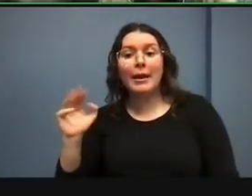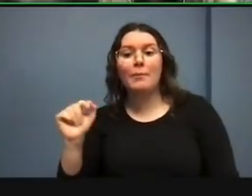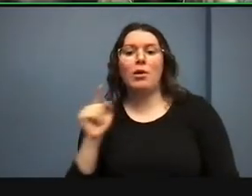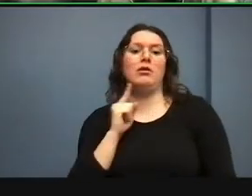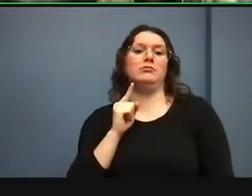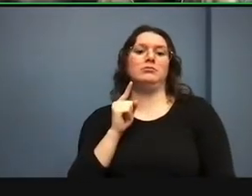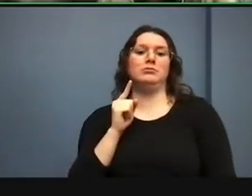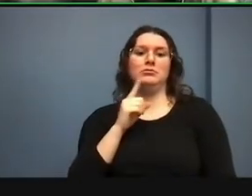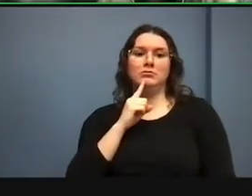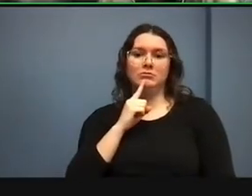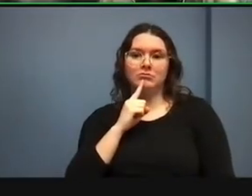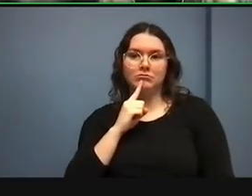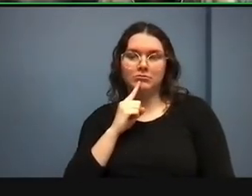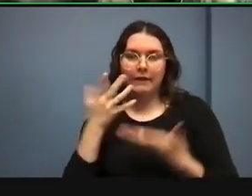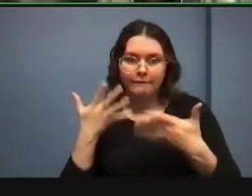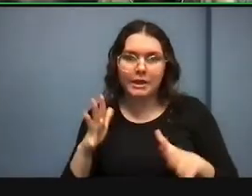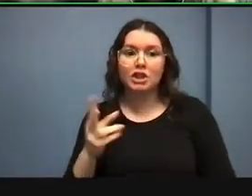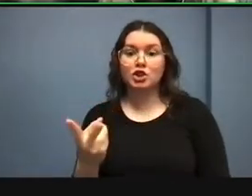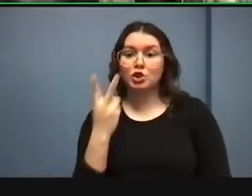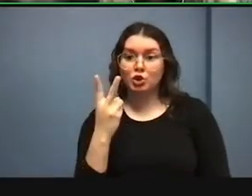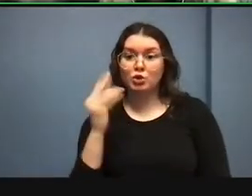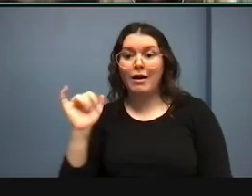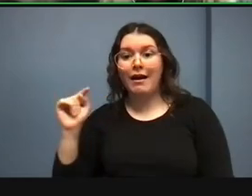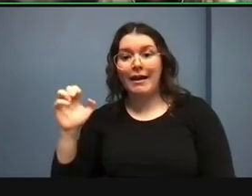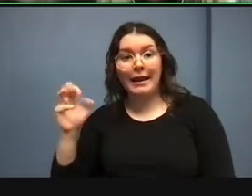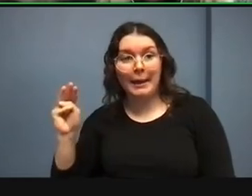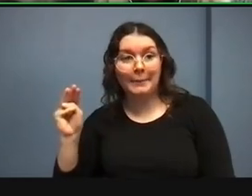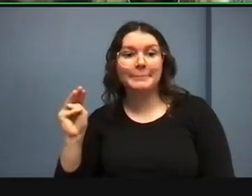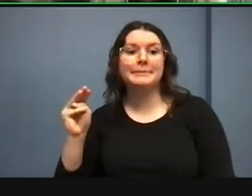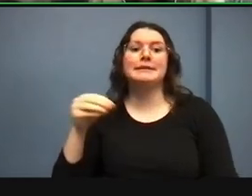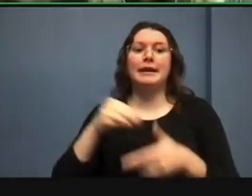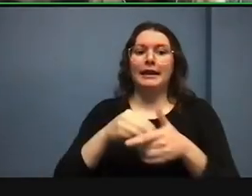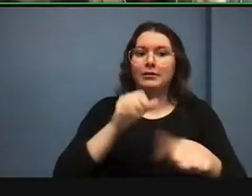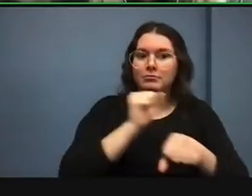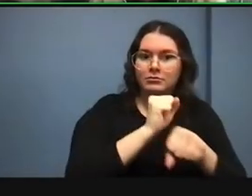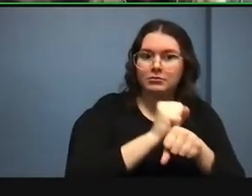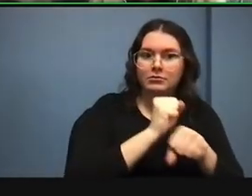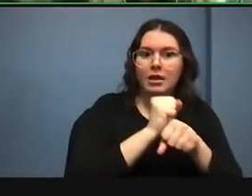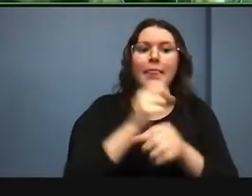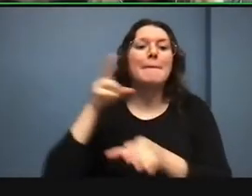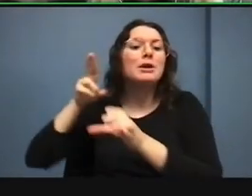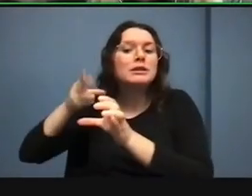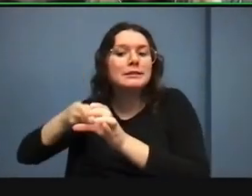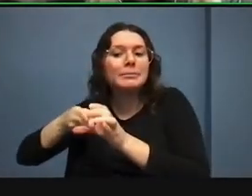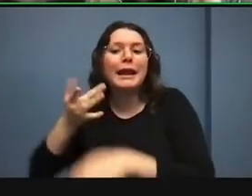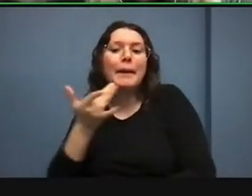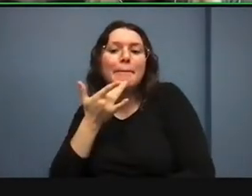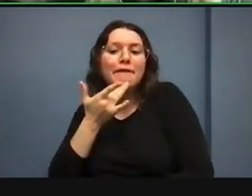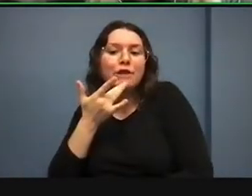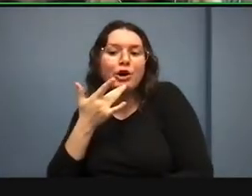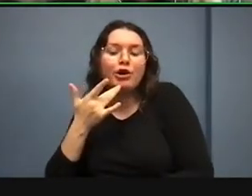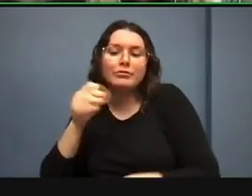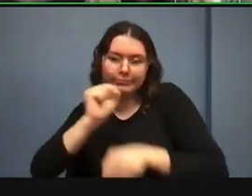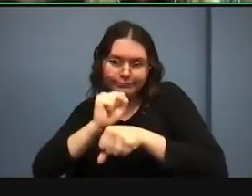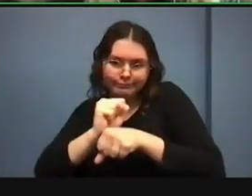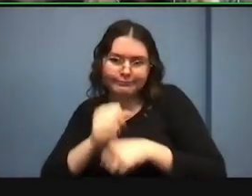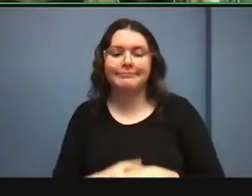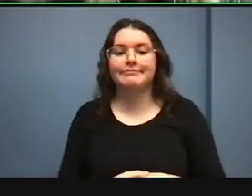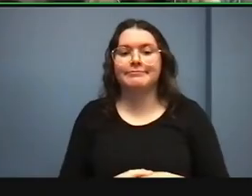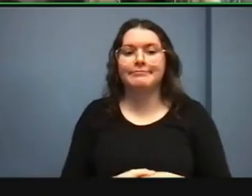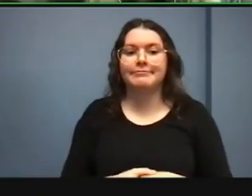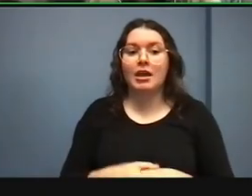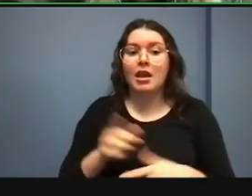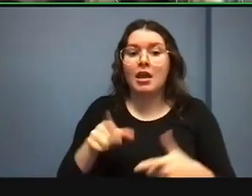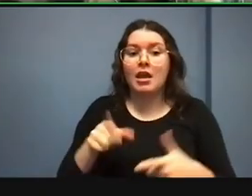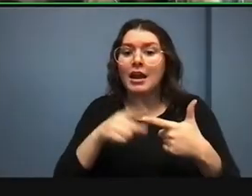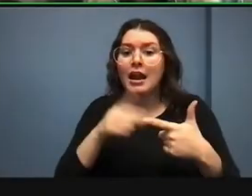complete 2 items within a task and then participate in a preferred task. And then in